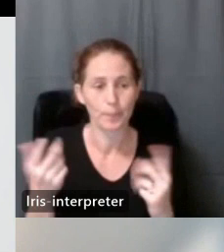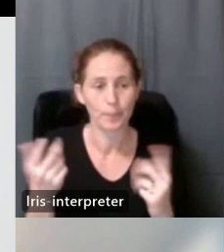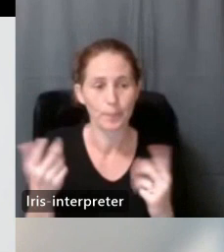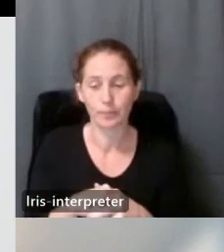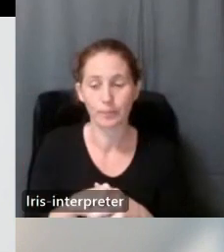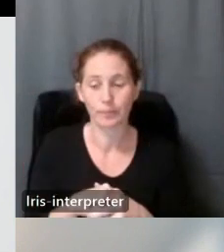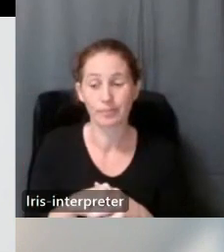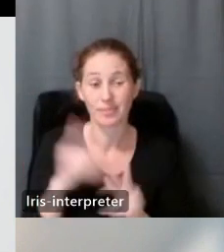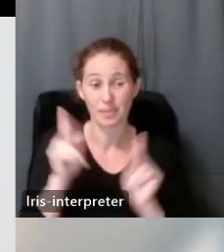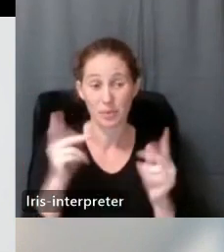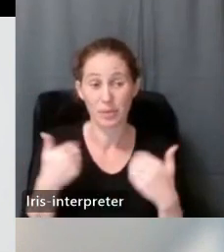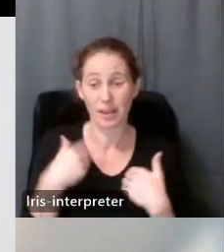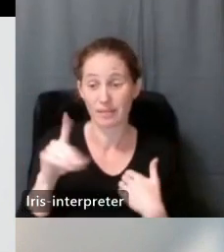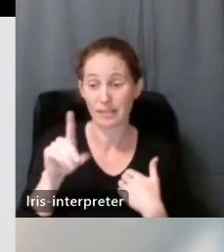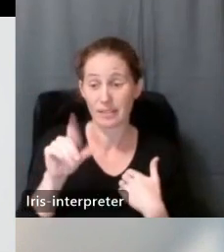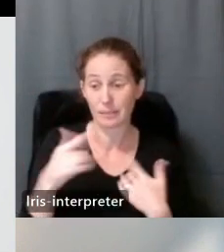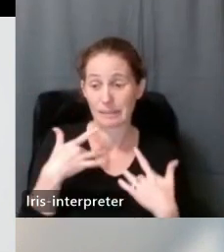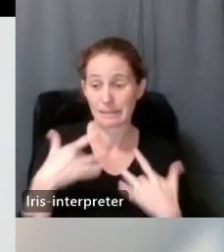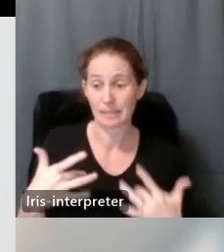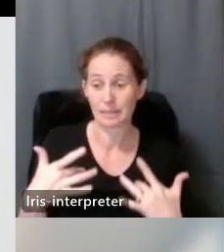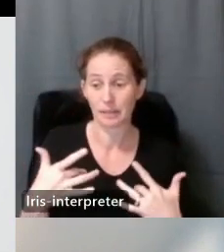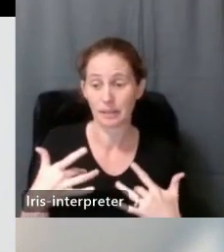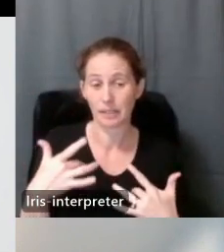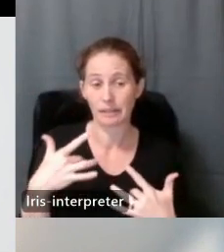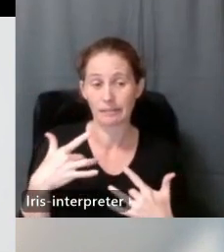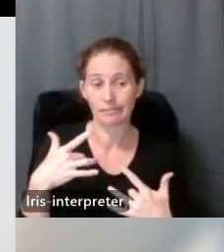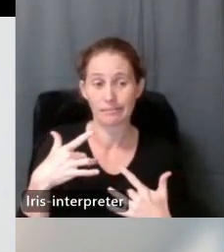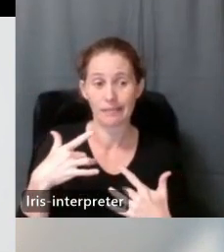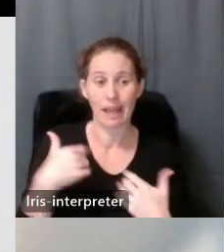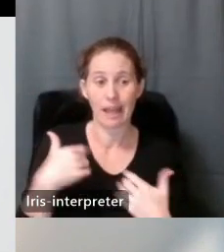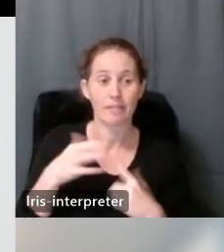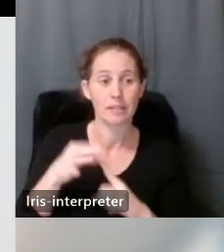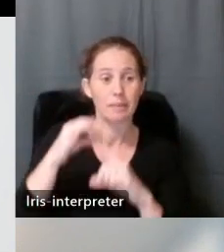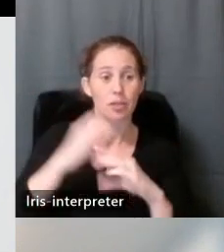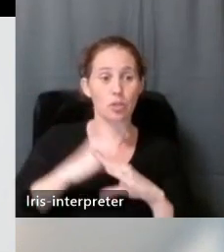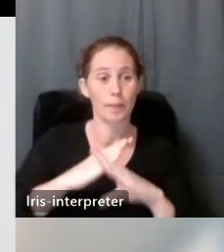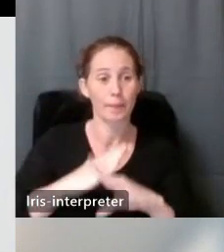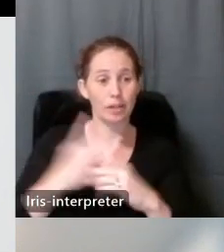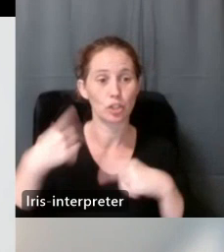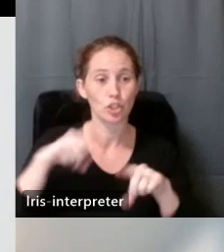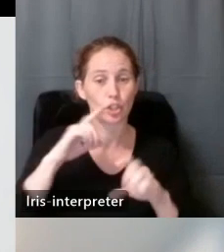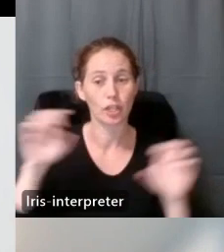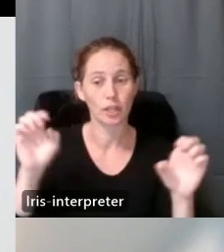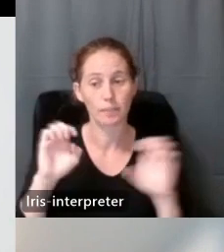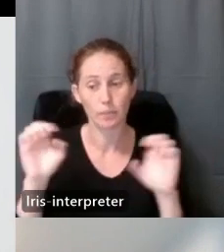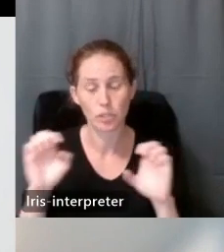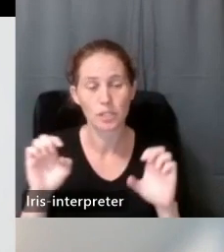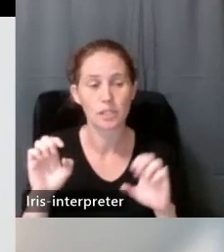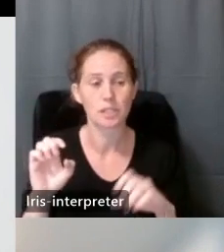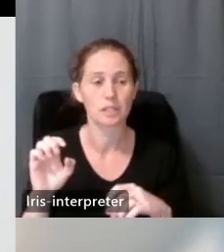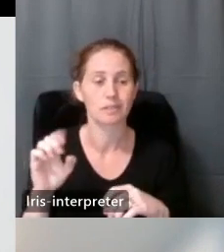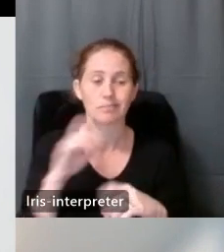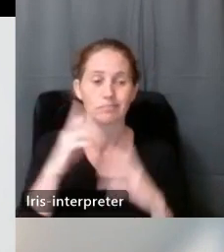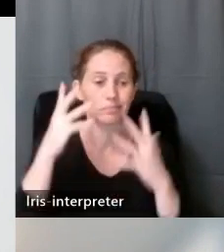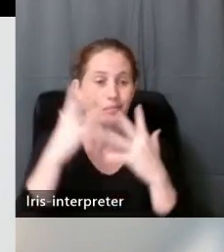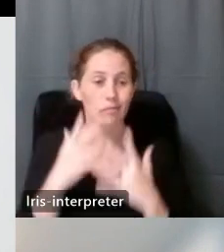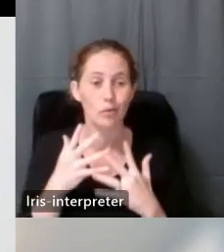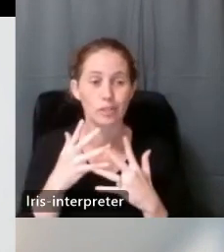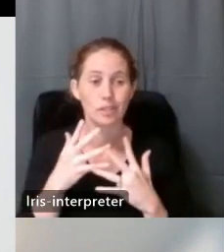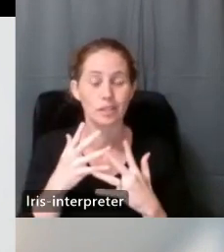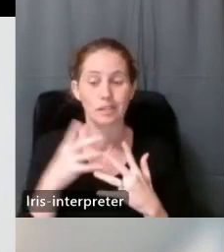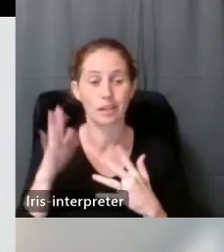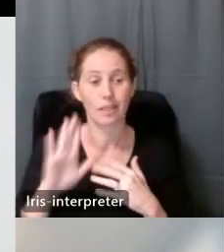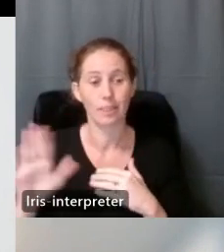that persons with disabilities oftentimes face unique barriers in emergencies, and unfortunately,